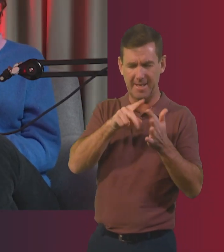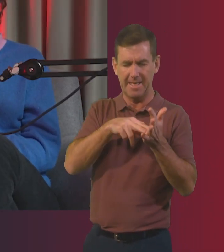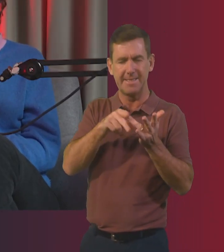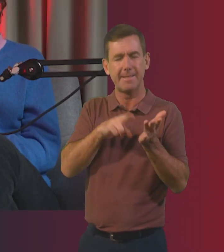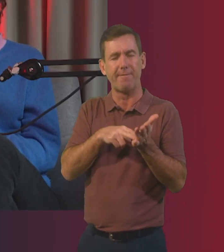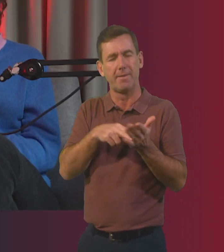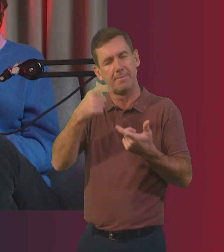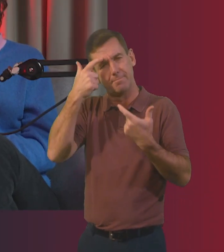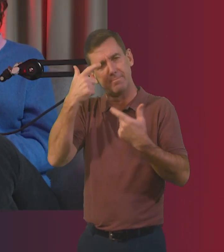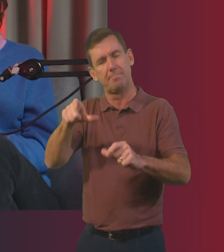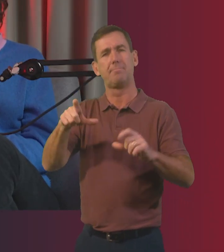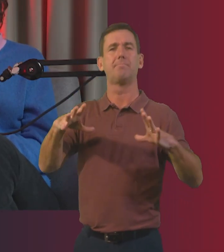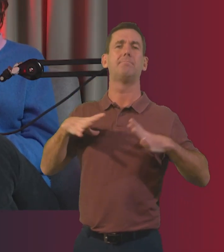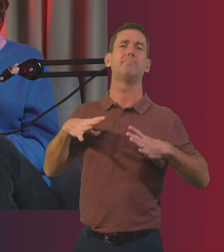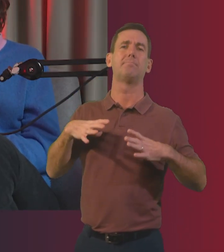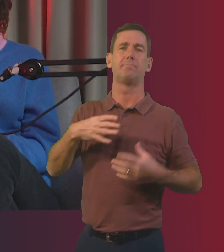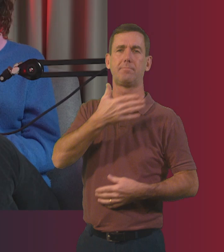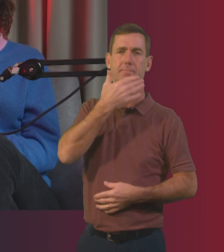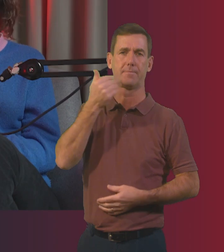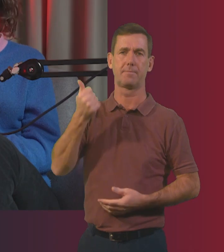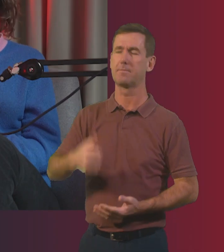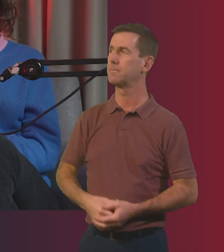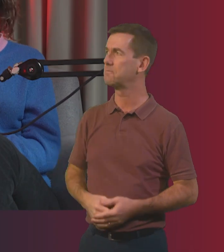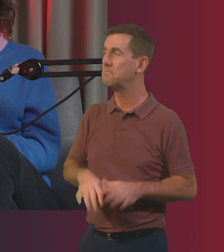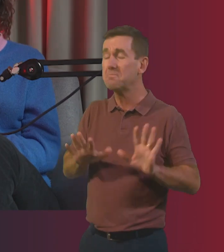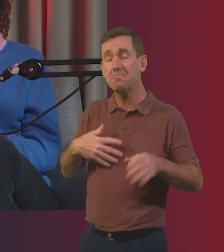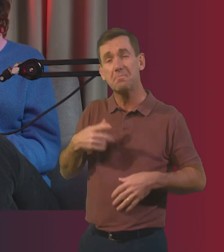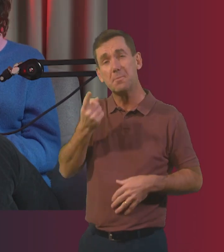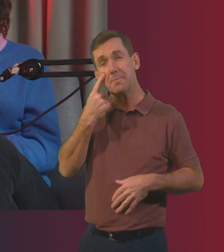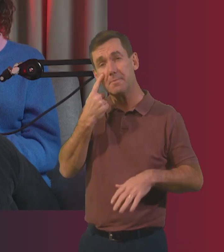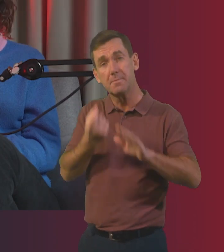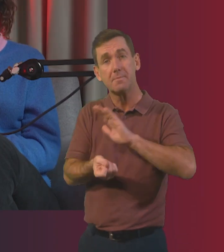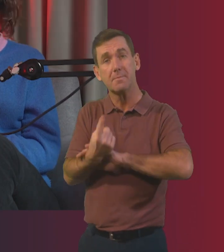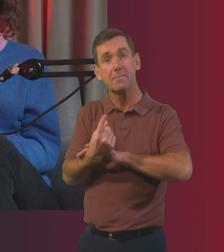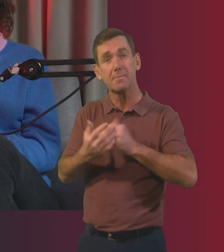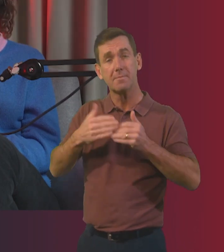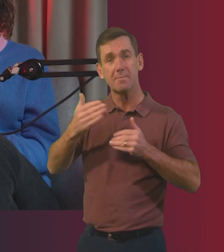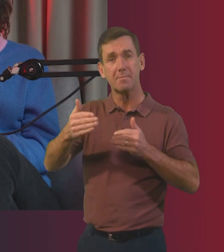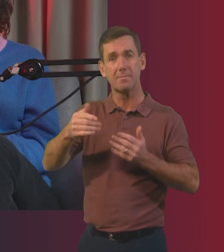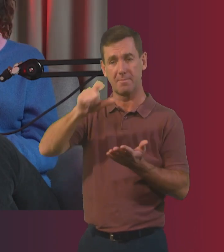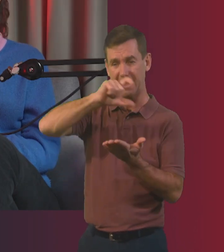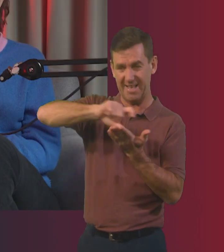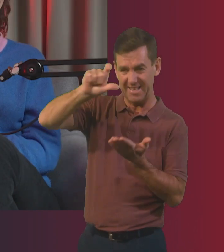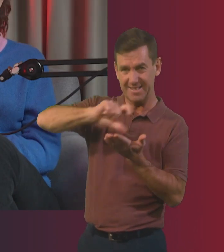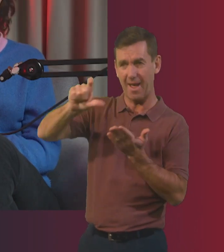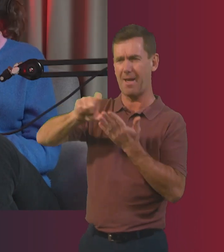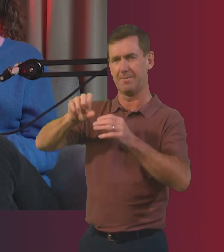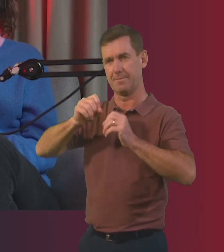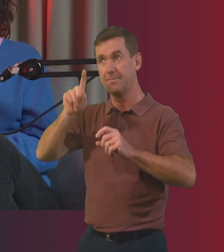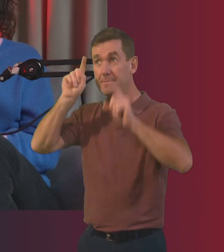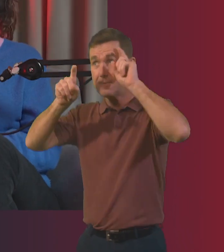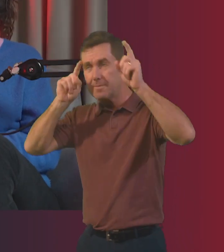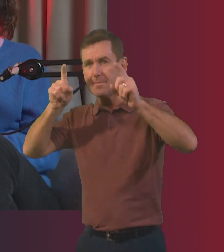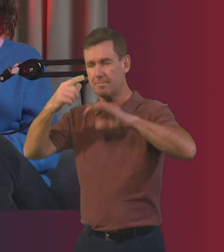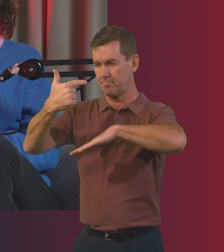But I think just see what comes. I'm still doing stuff on Instagram whenever I have ideas. This